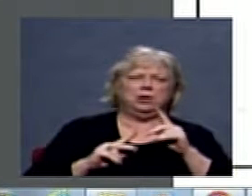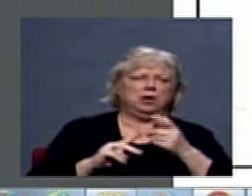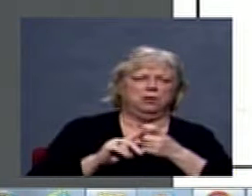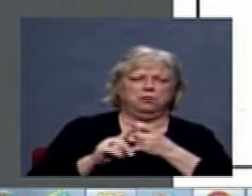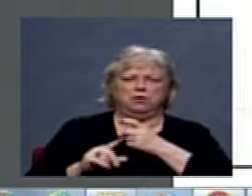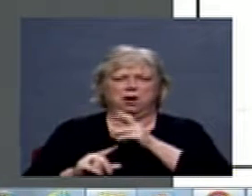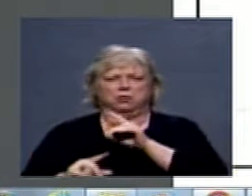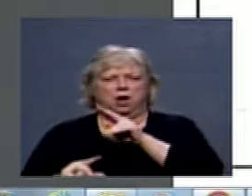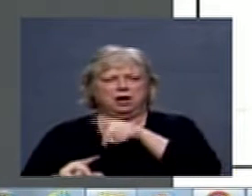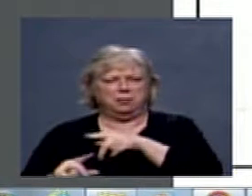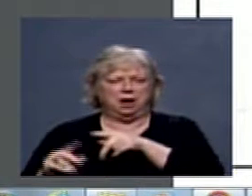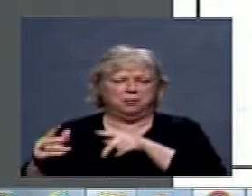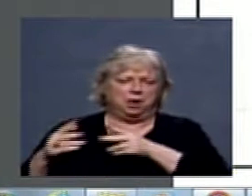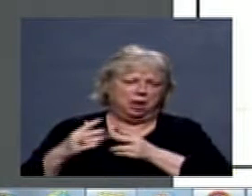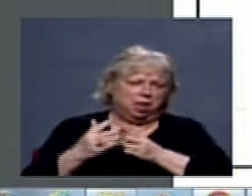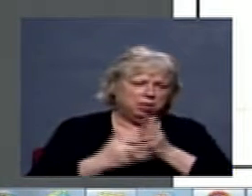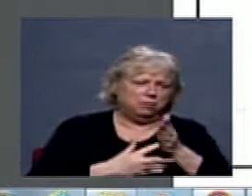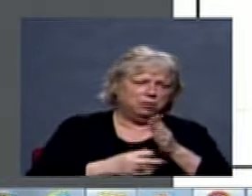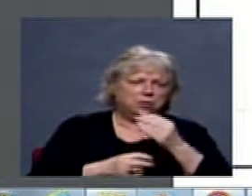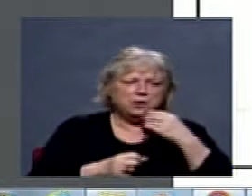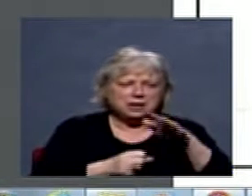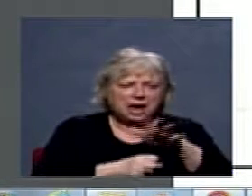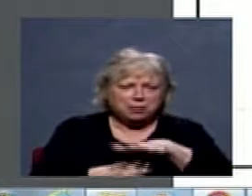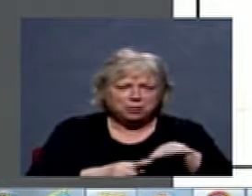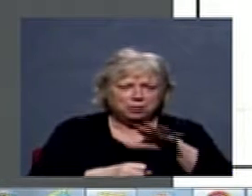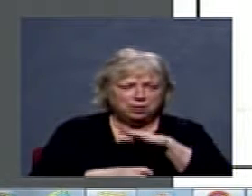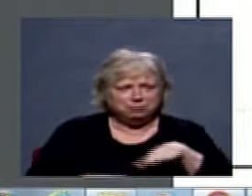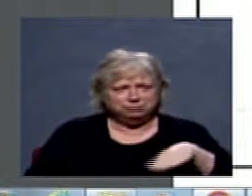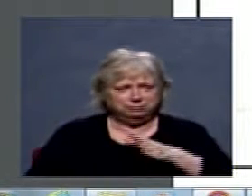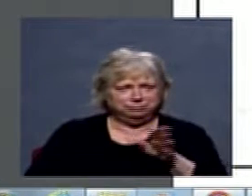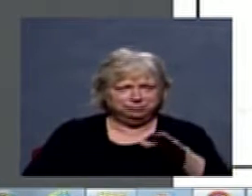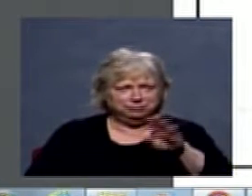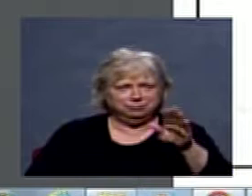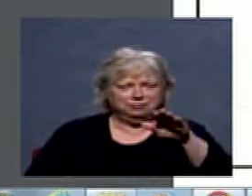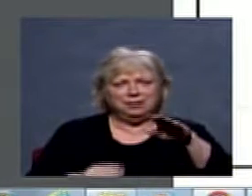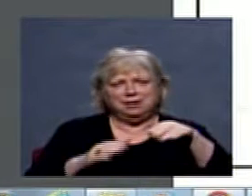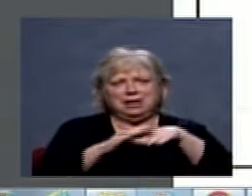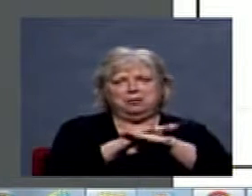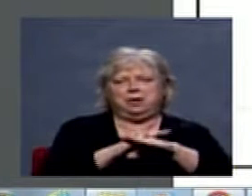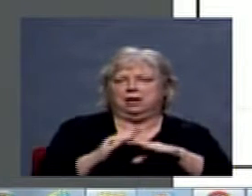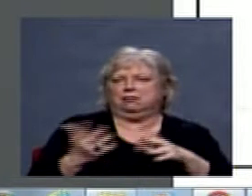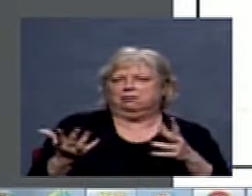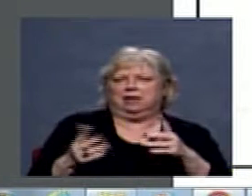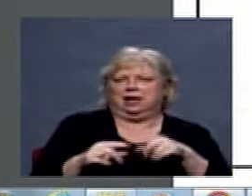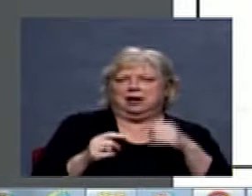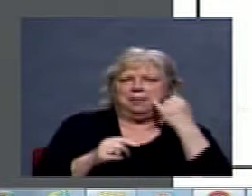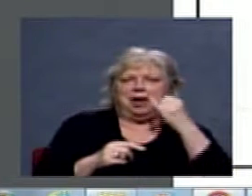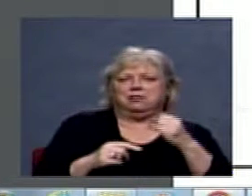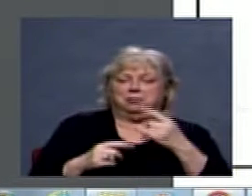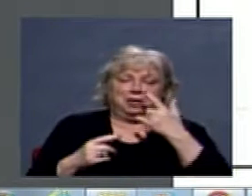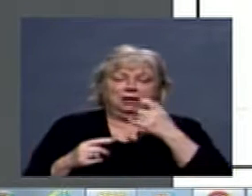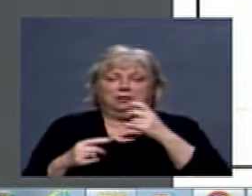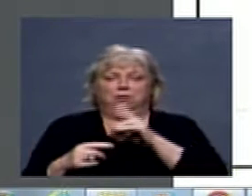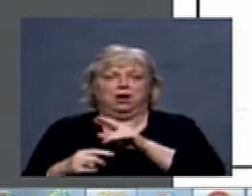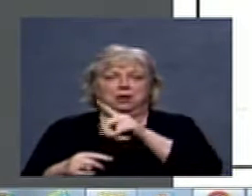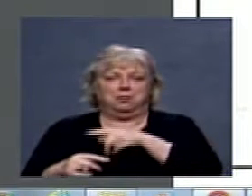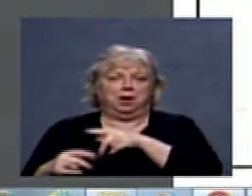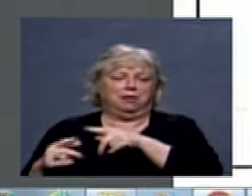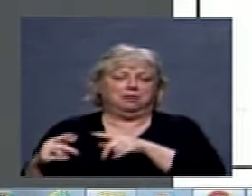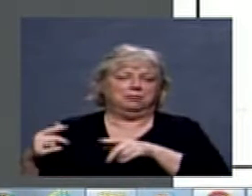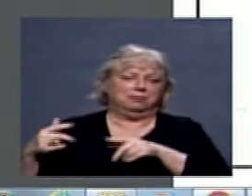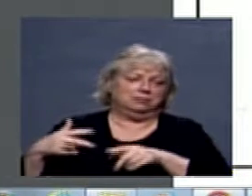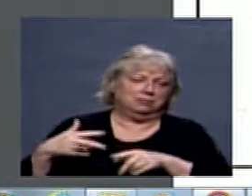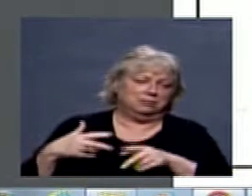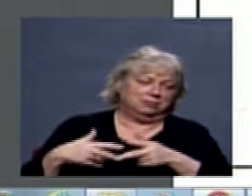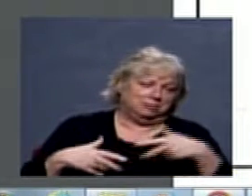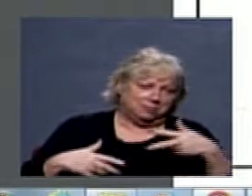Rodney Parham through the neighborhood and up to come in when they could just follow Rodney Parham and make a left